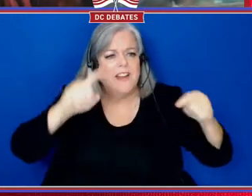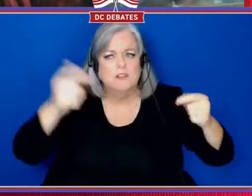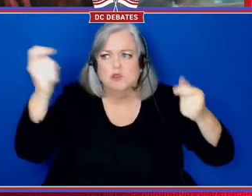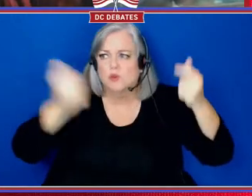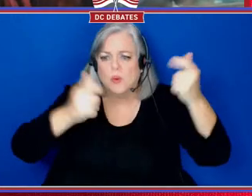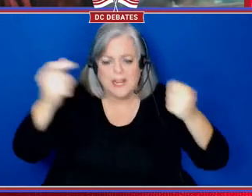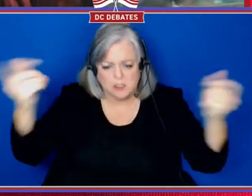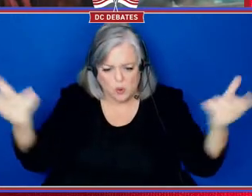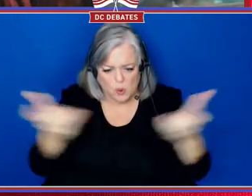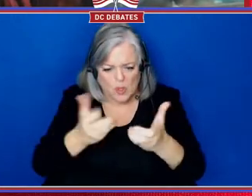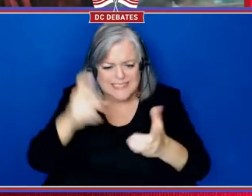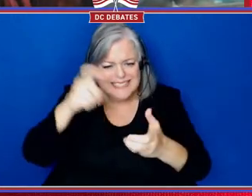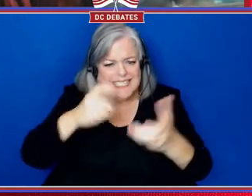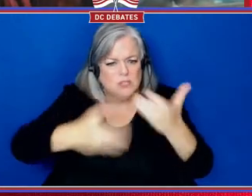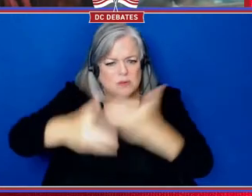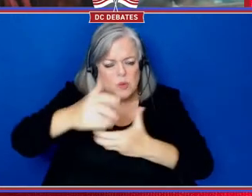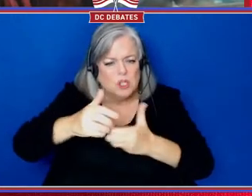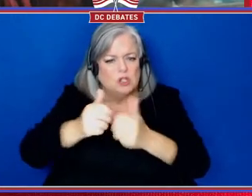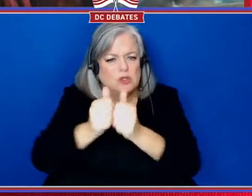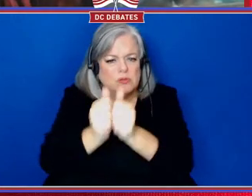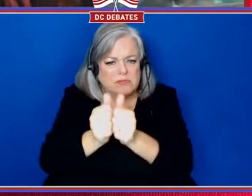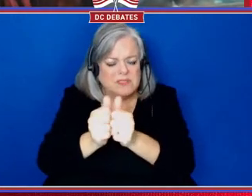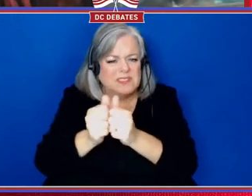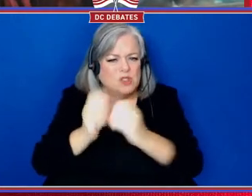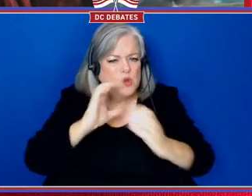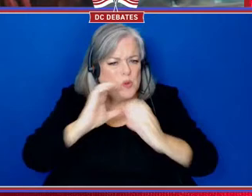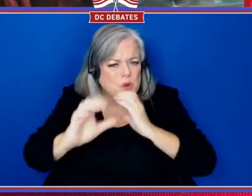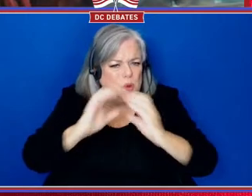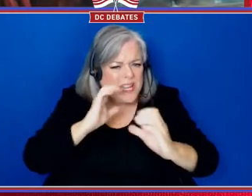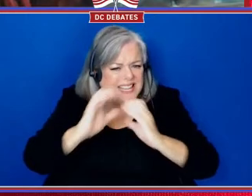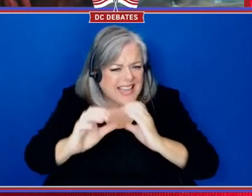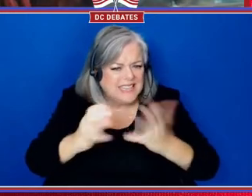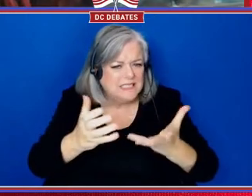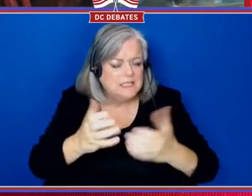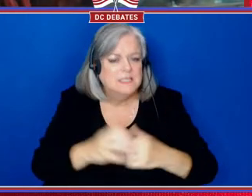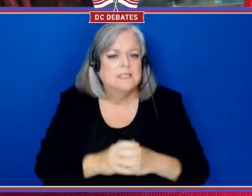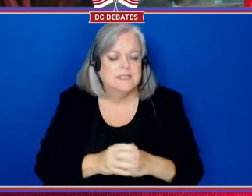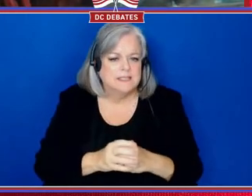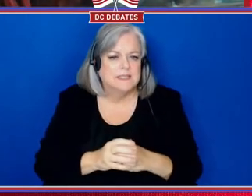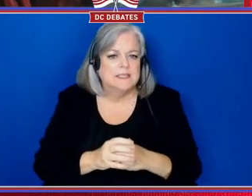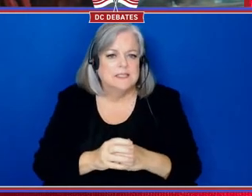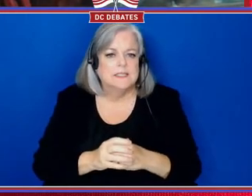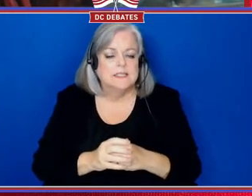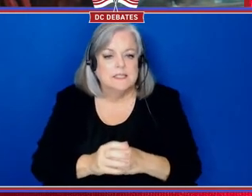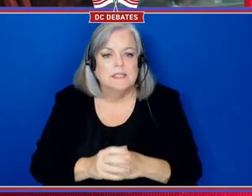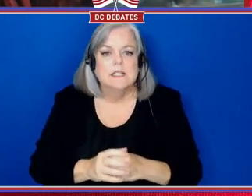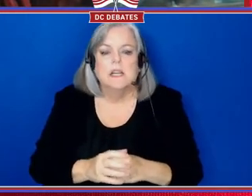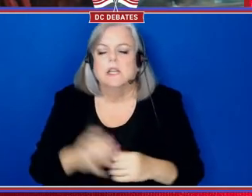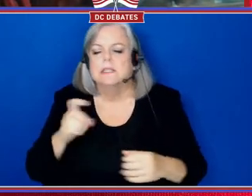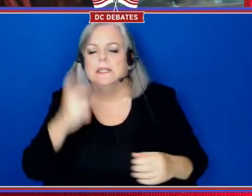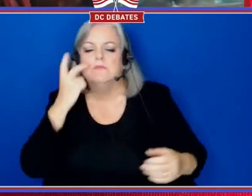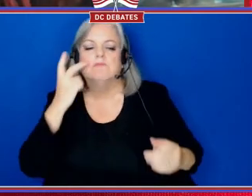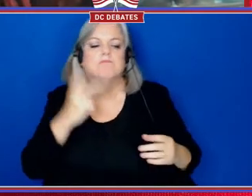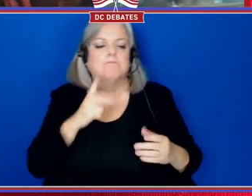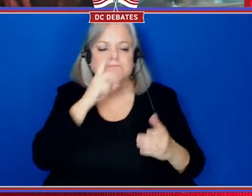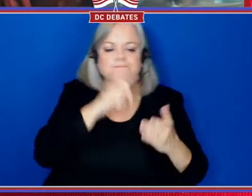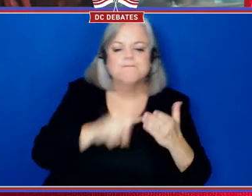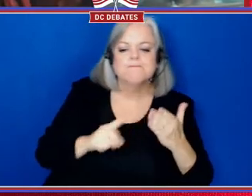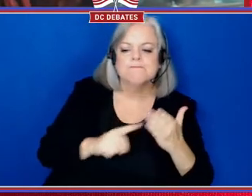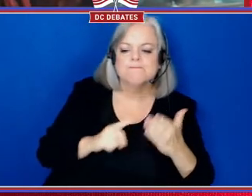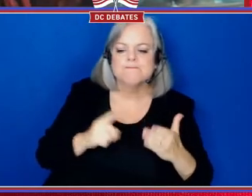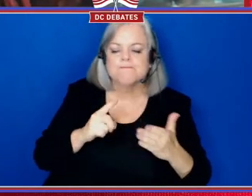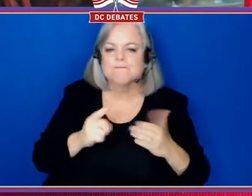you are violence interrupter working in one community, you know who is and where is in another community in case they're beefing. Because this administration